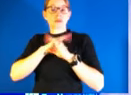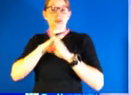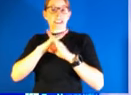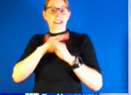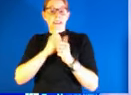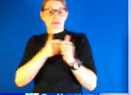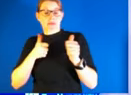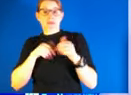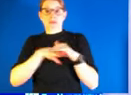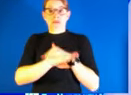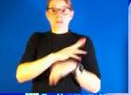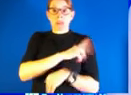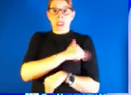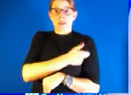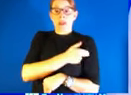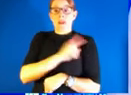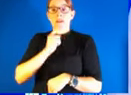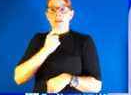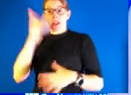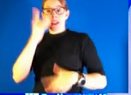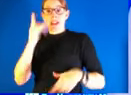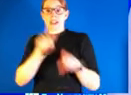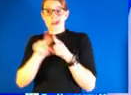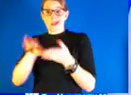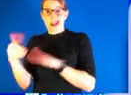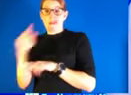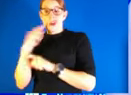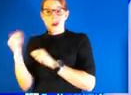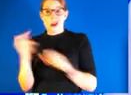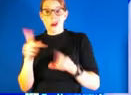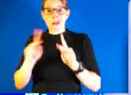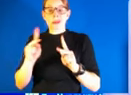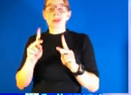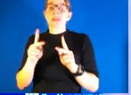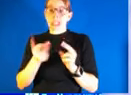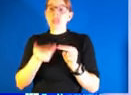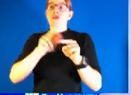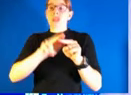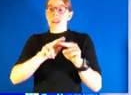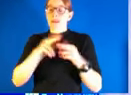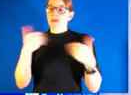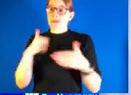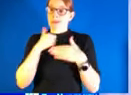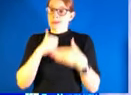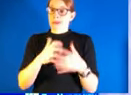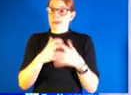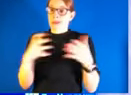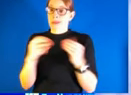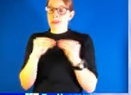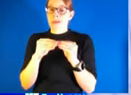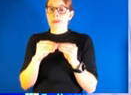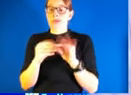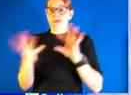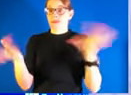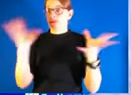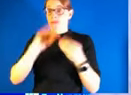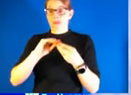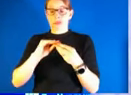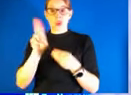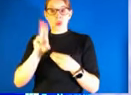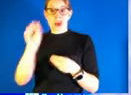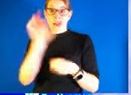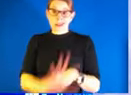death in all groups of people is greater. And we do see that cumulatively through the United States, and even here in our